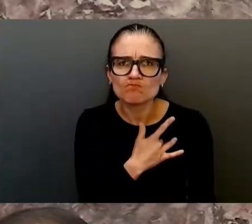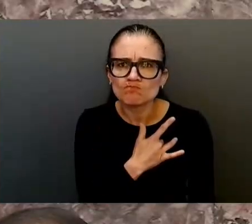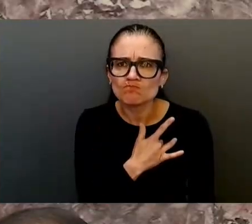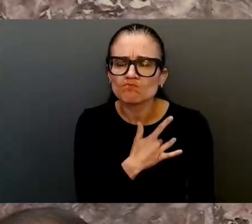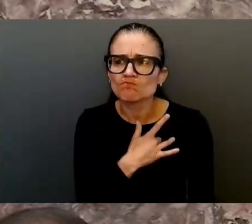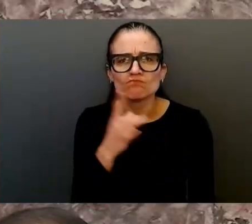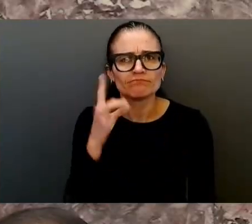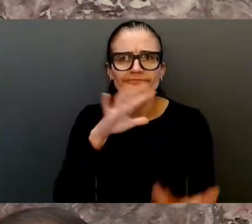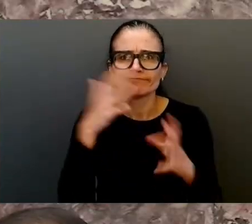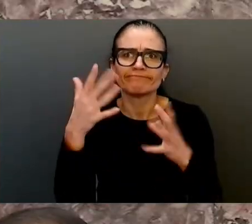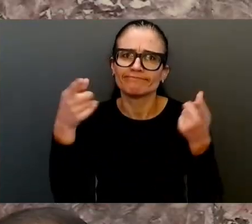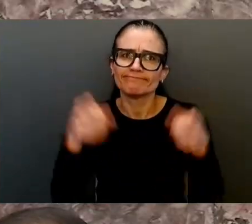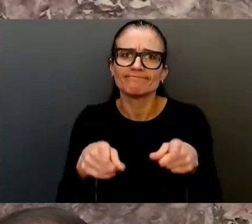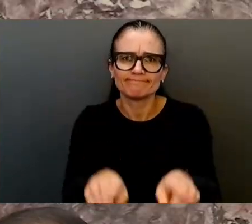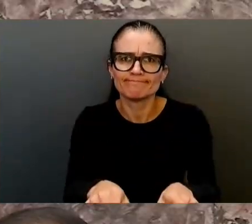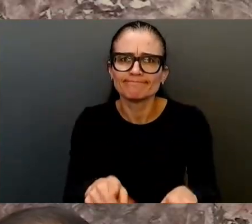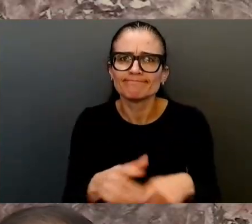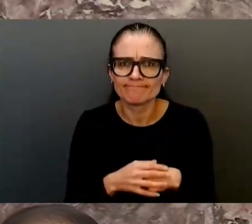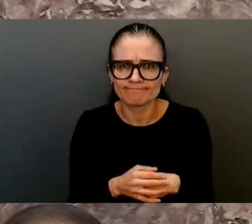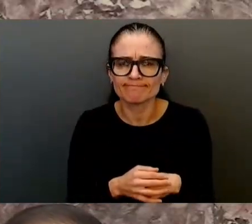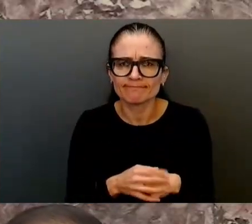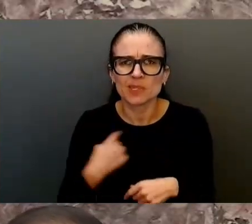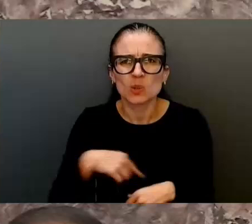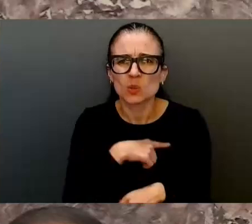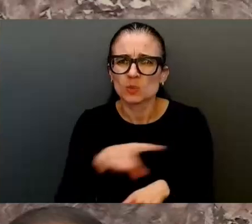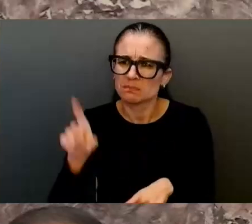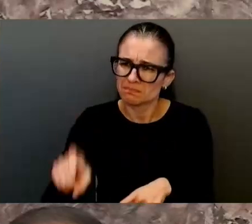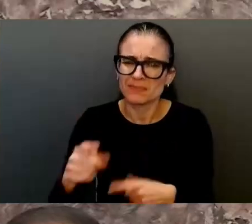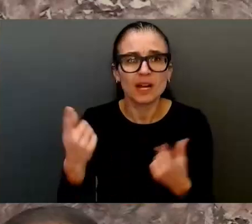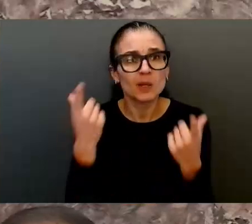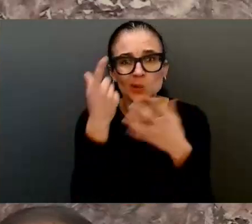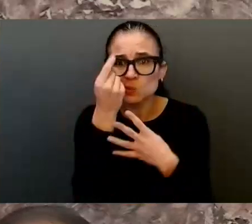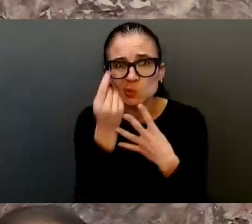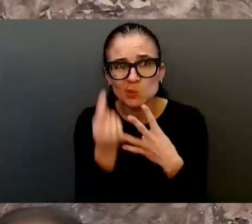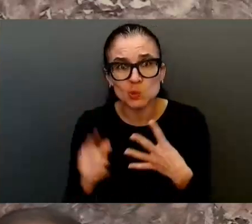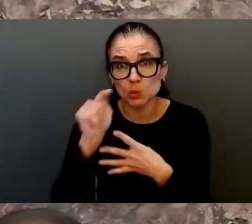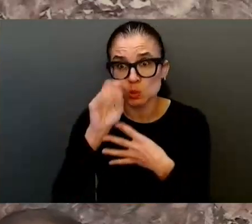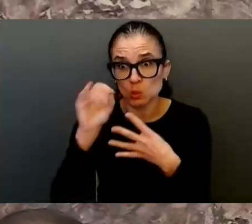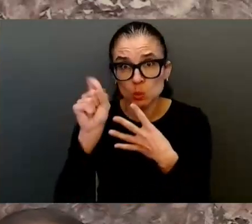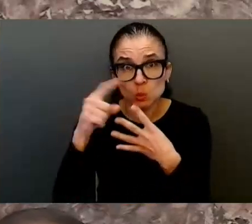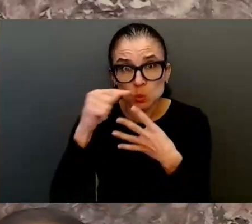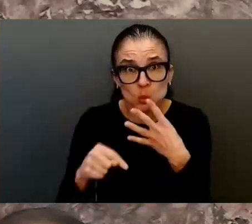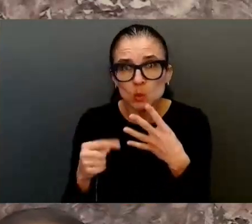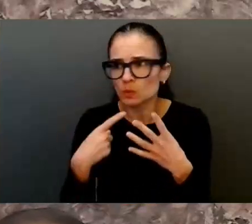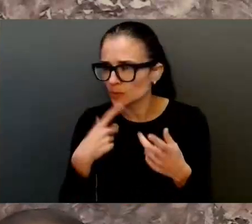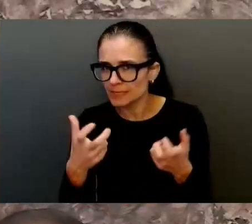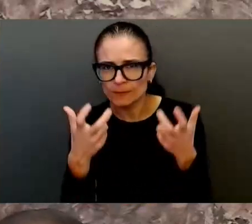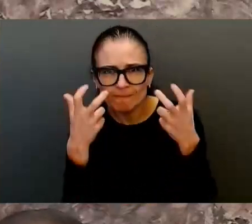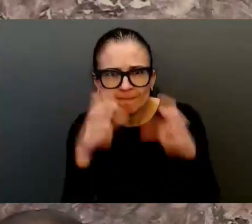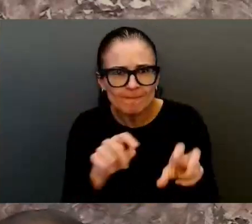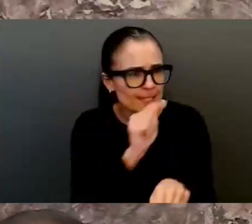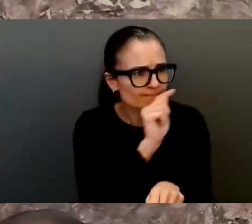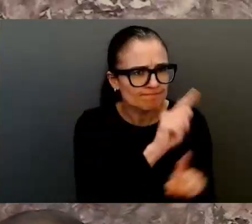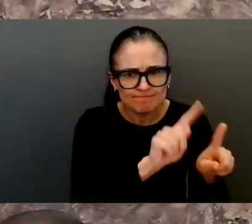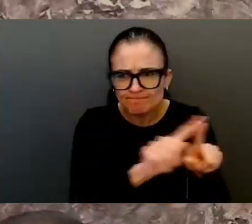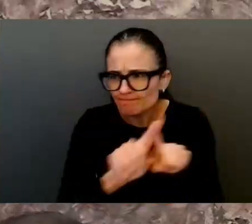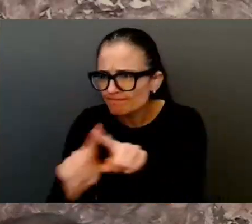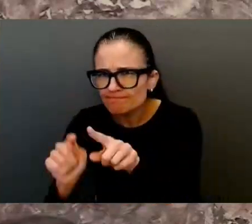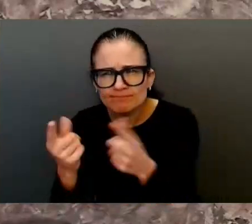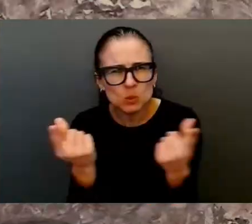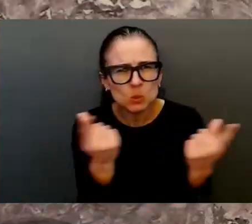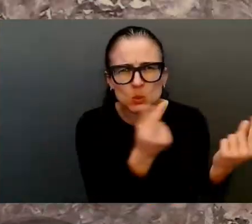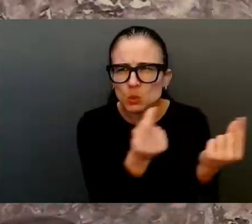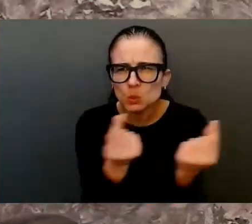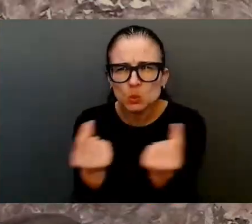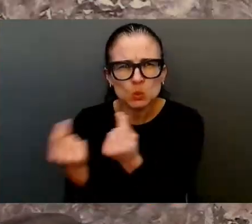that we have before us to make the investments that are needed, the investments in young people, the investments in people of all ages, and doing everything